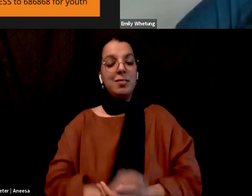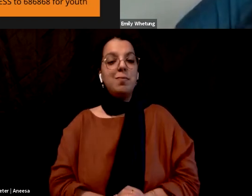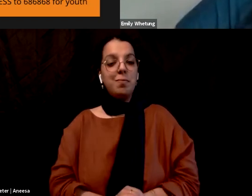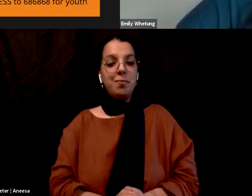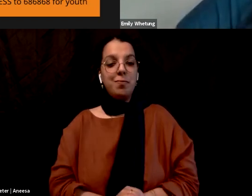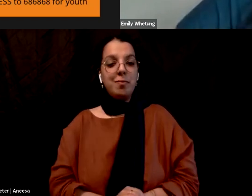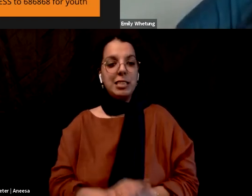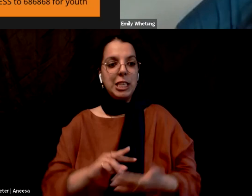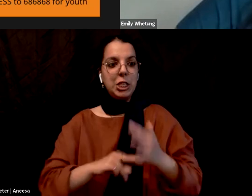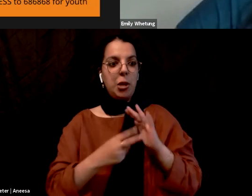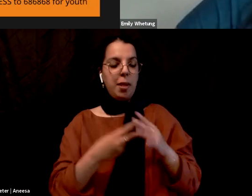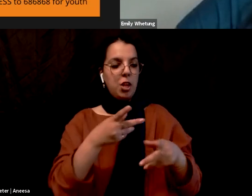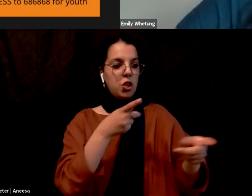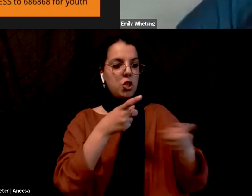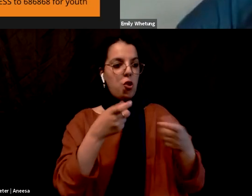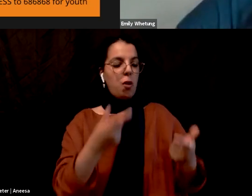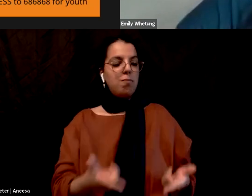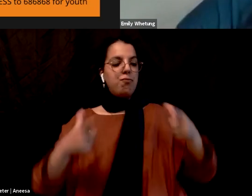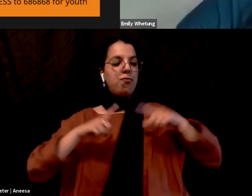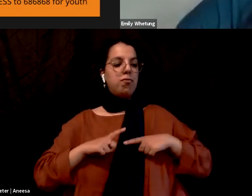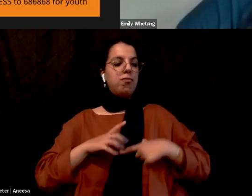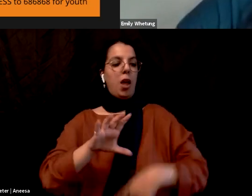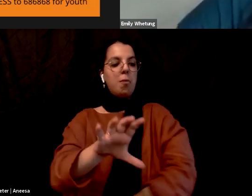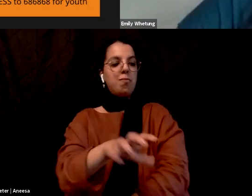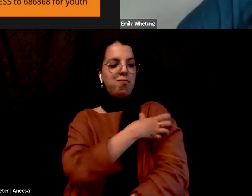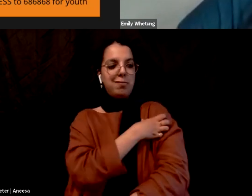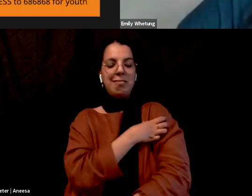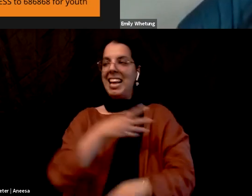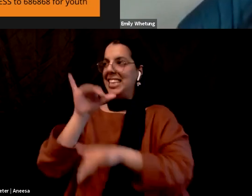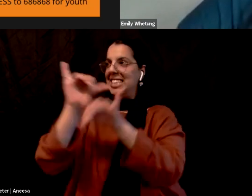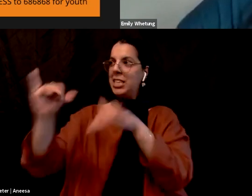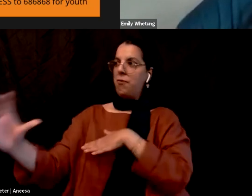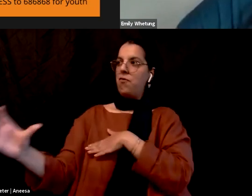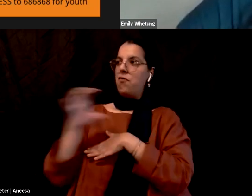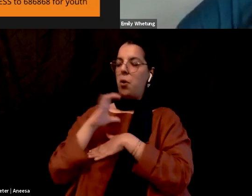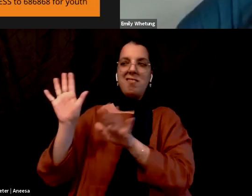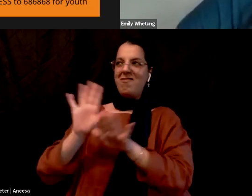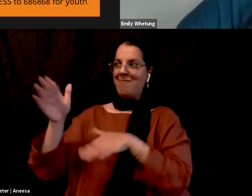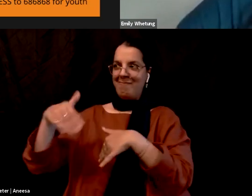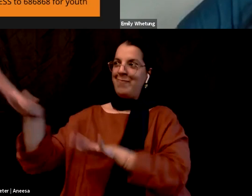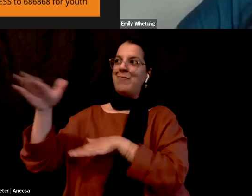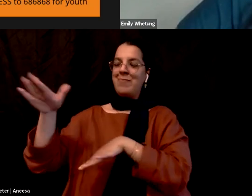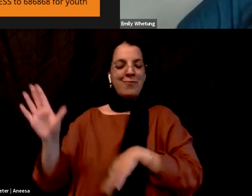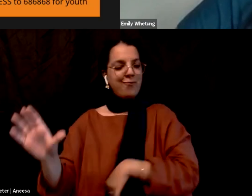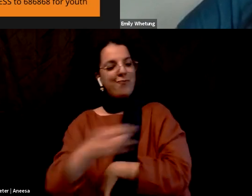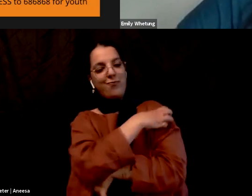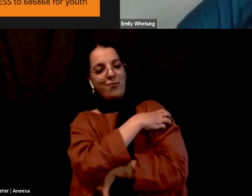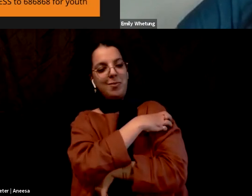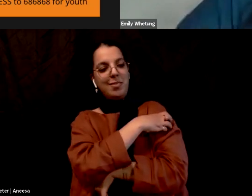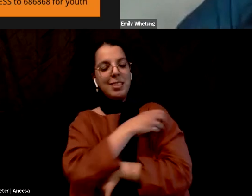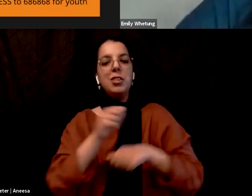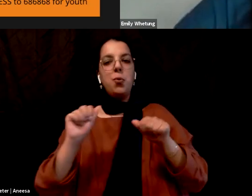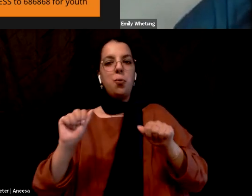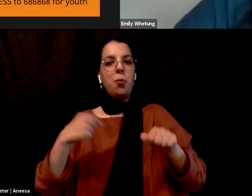from a paternalistic system imposed upon us, and provides us with the space necessary to continue to adapt to new ways of